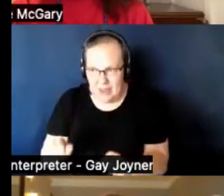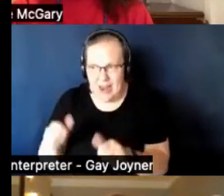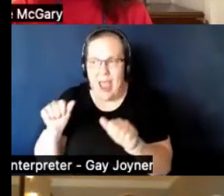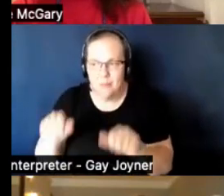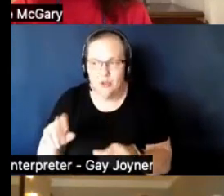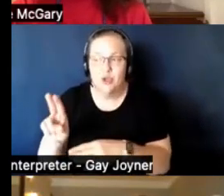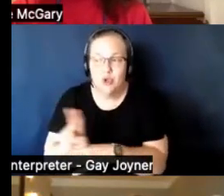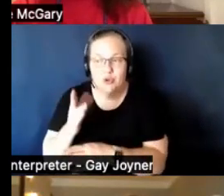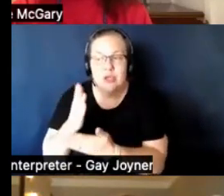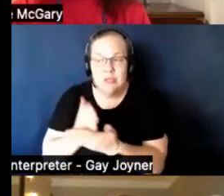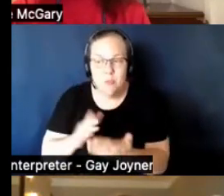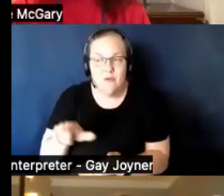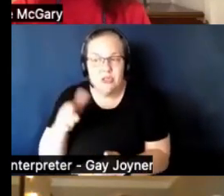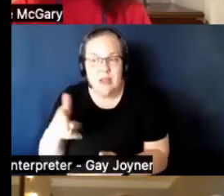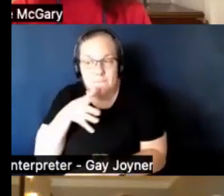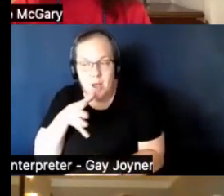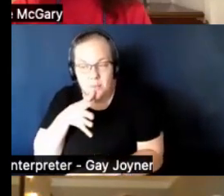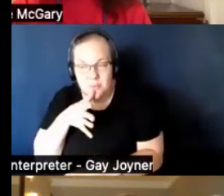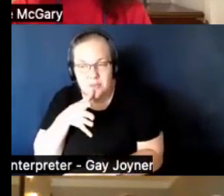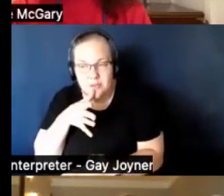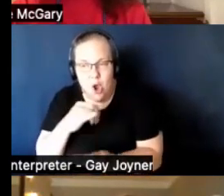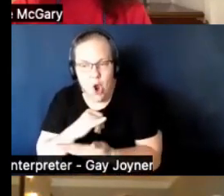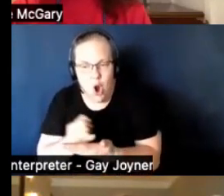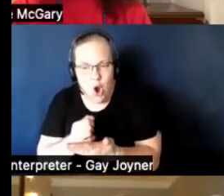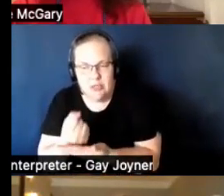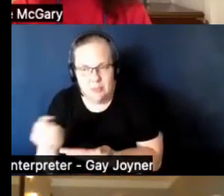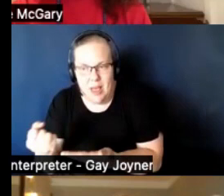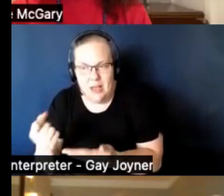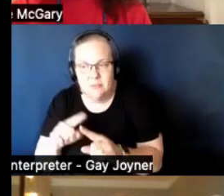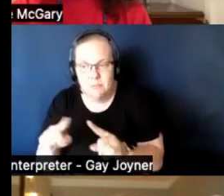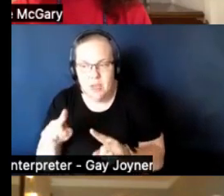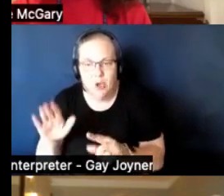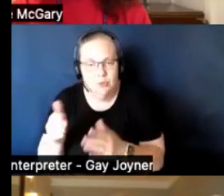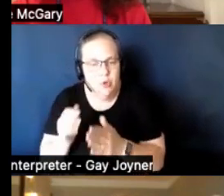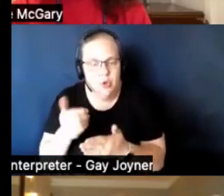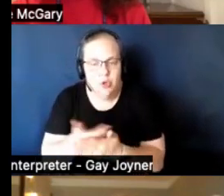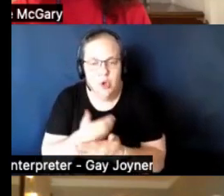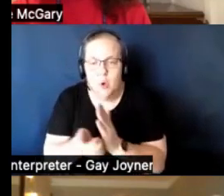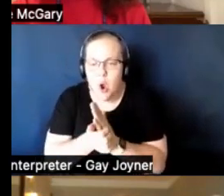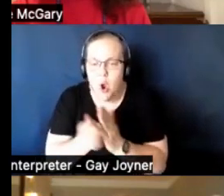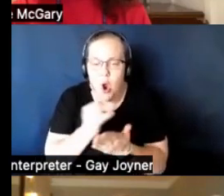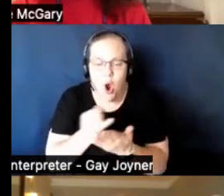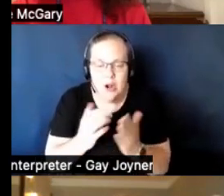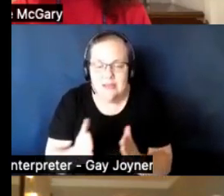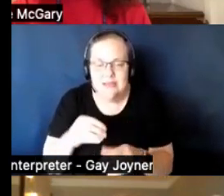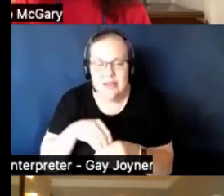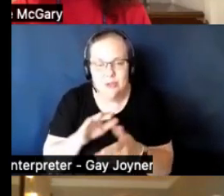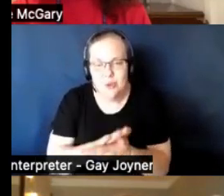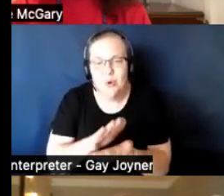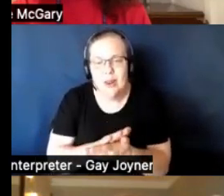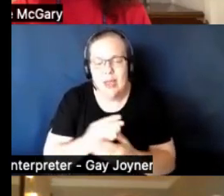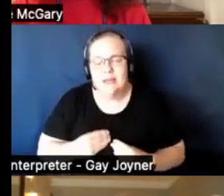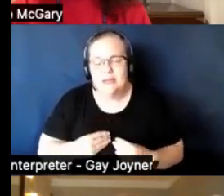mom's professional art supplies. She enjoys learning about how new artists in school and is inspired by nature. Charlotte